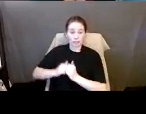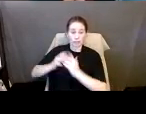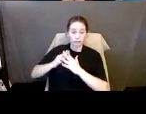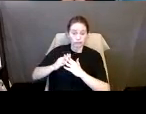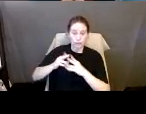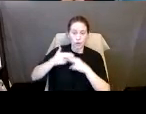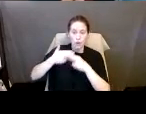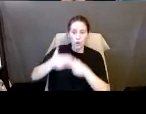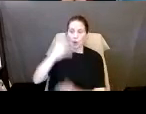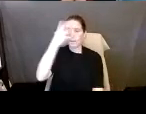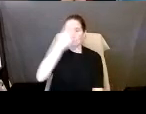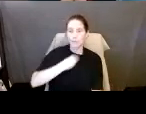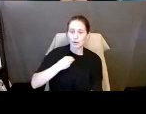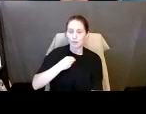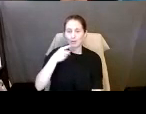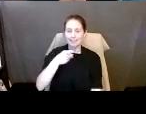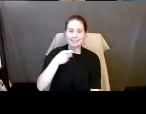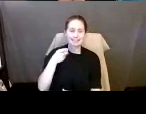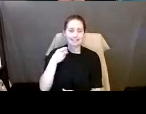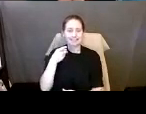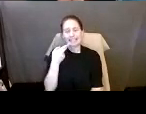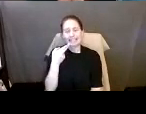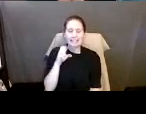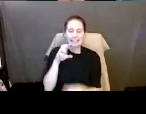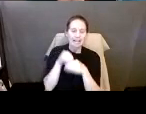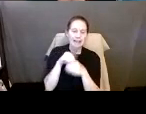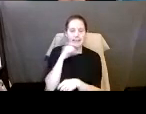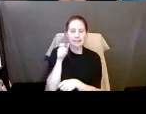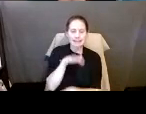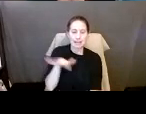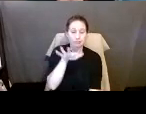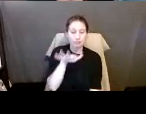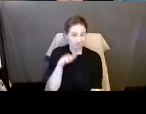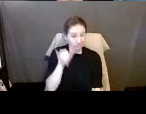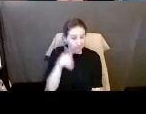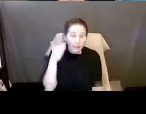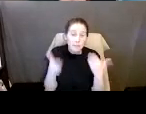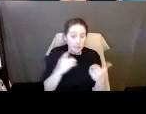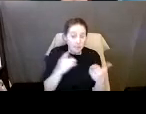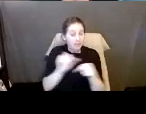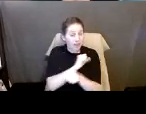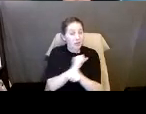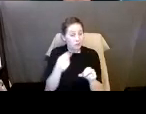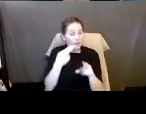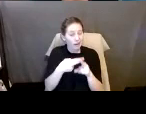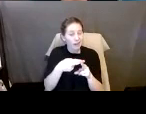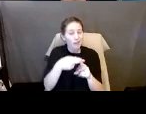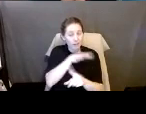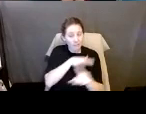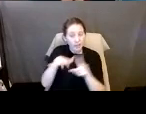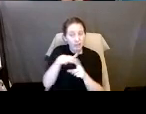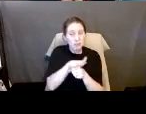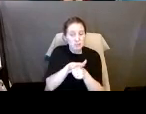called Beautiful Is He in the Desert. And so that might actually be the name of the area of Site